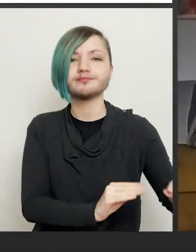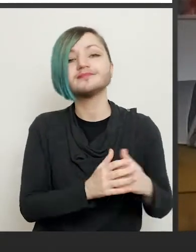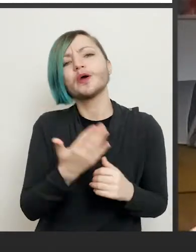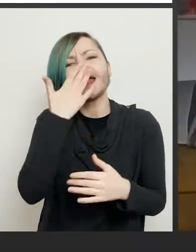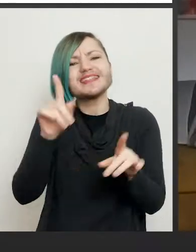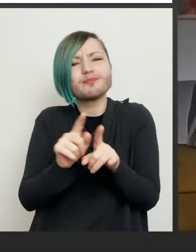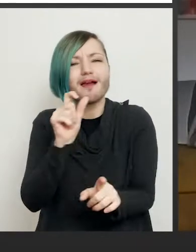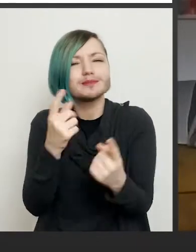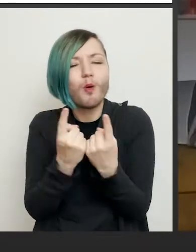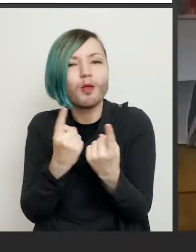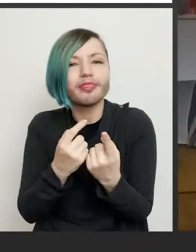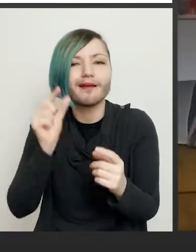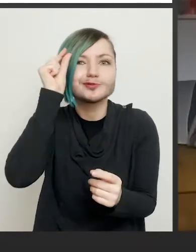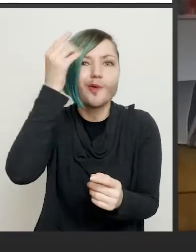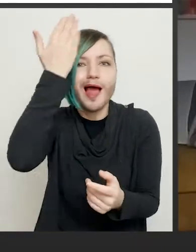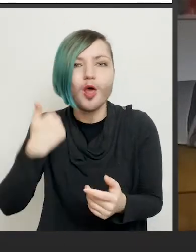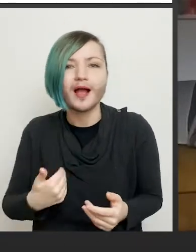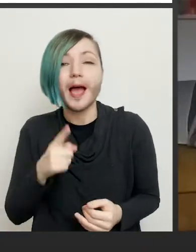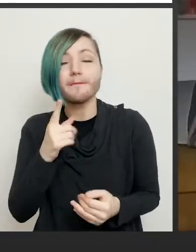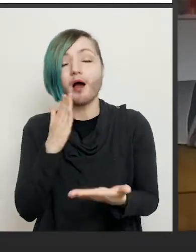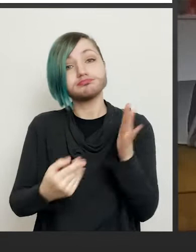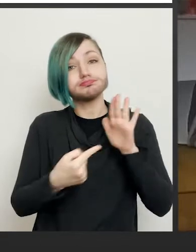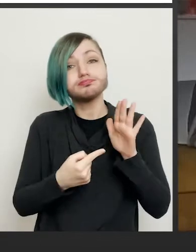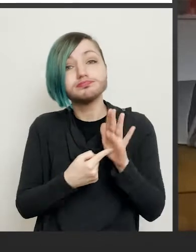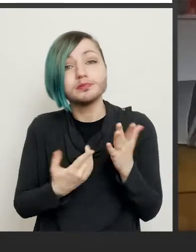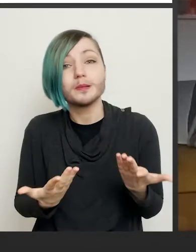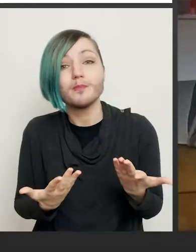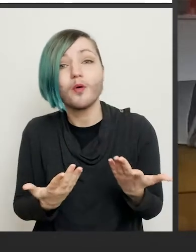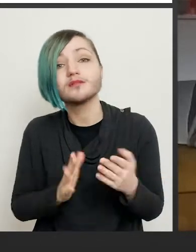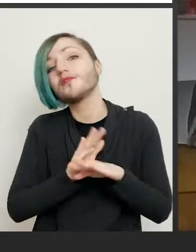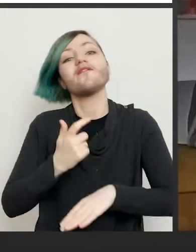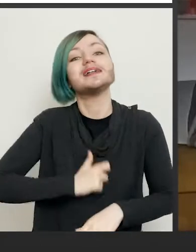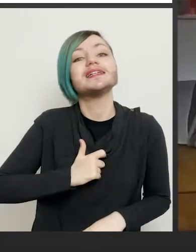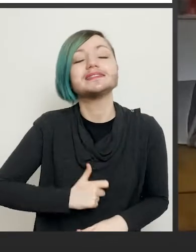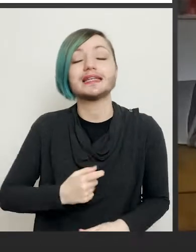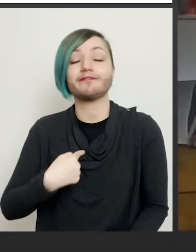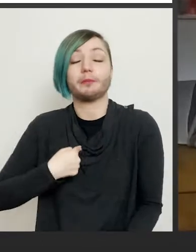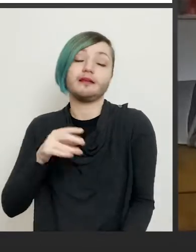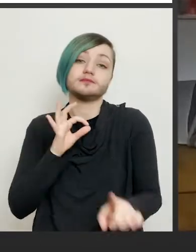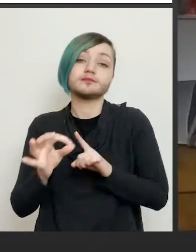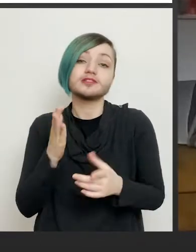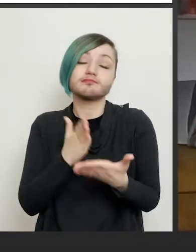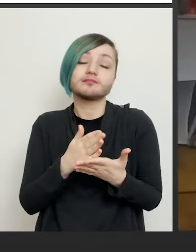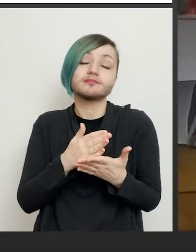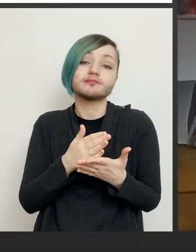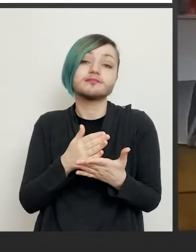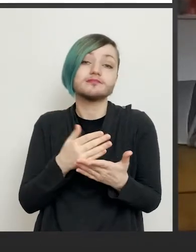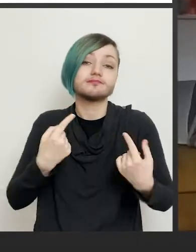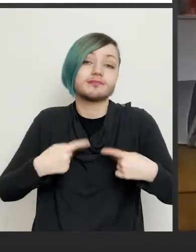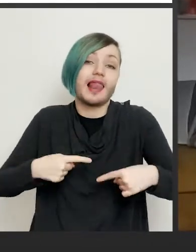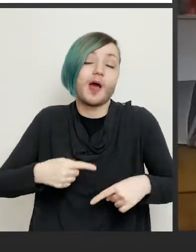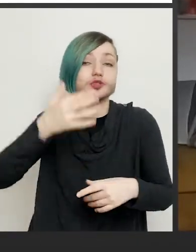have long or short hair, but I think for people it's a really important part of their identity, and definitely for me, to be able to do that. And I